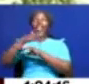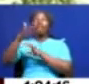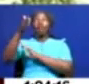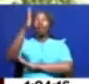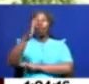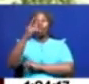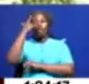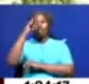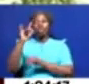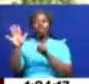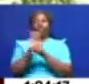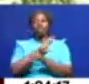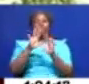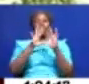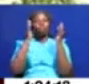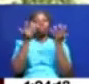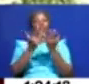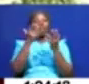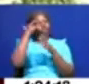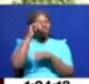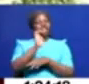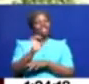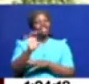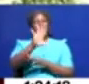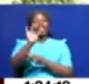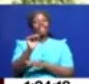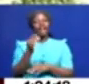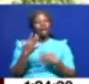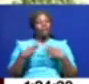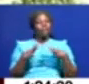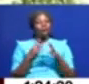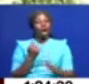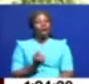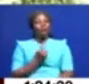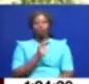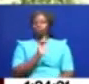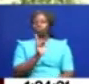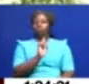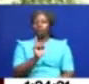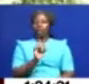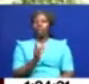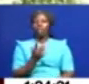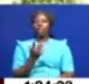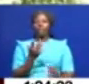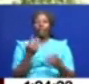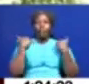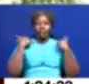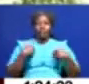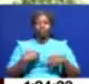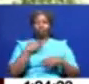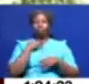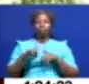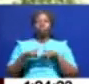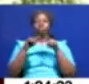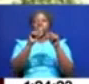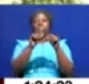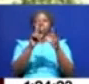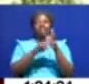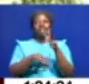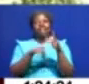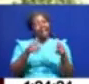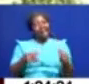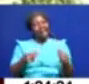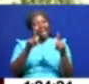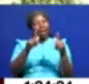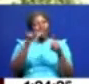the whole world, not only for the East African people. So, and all I want to say is, let the